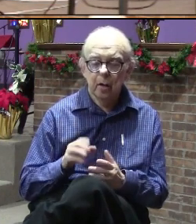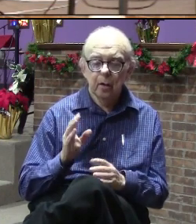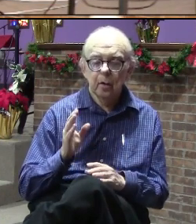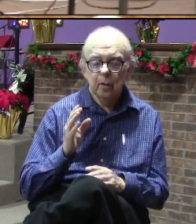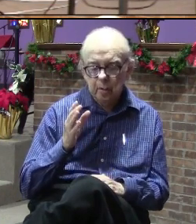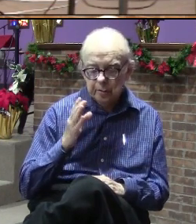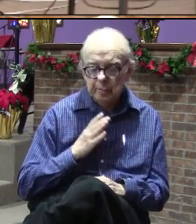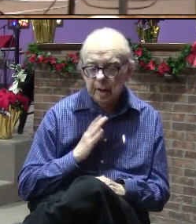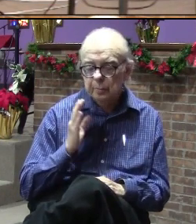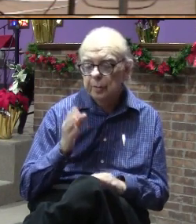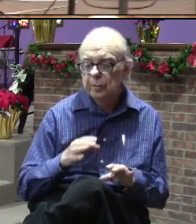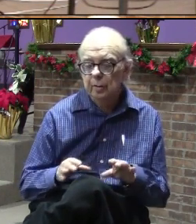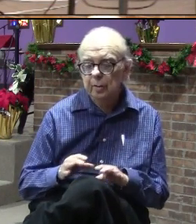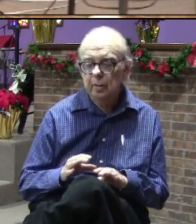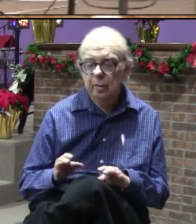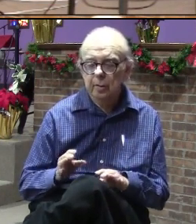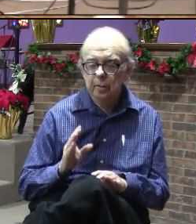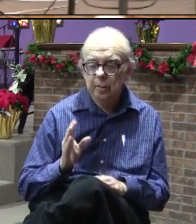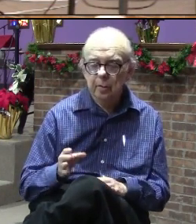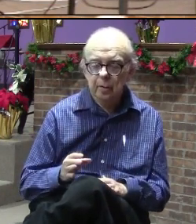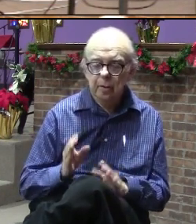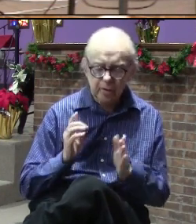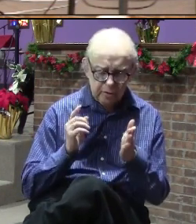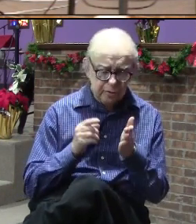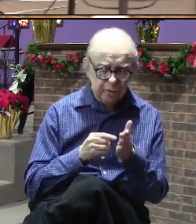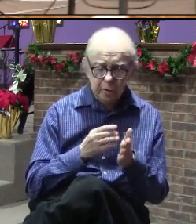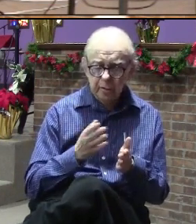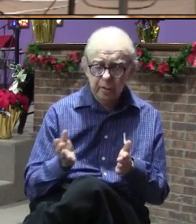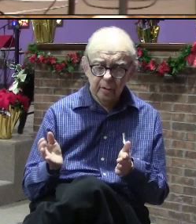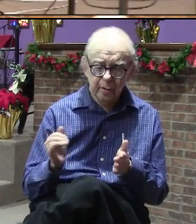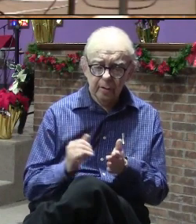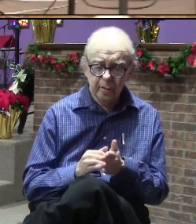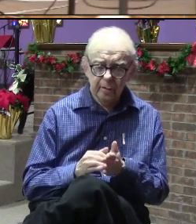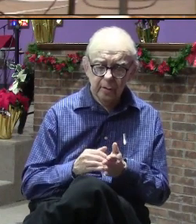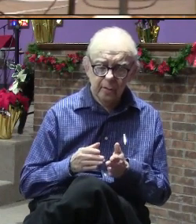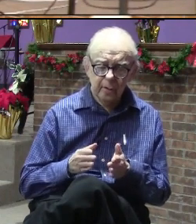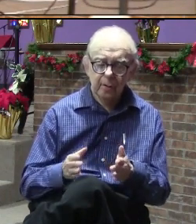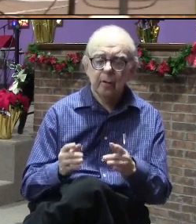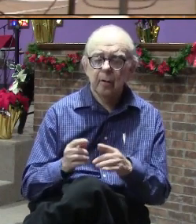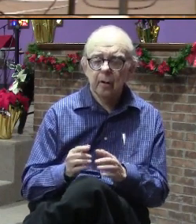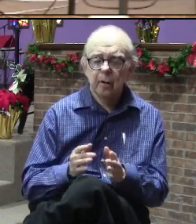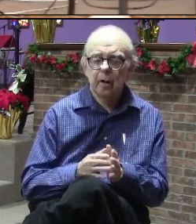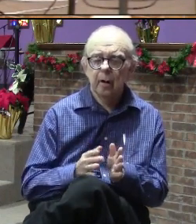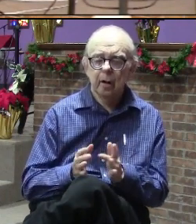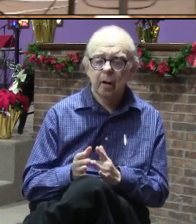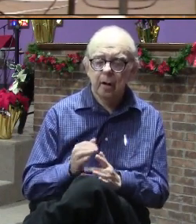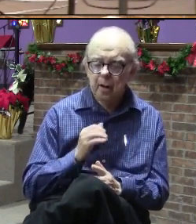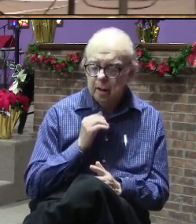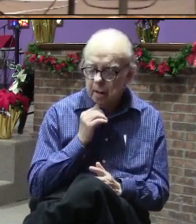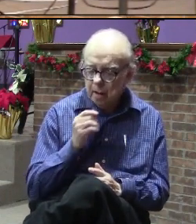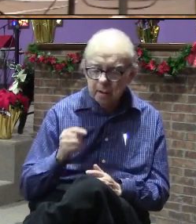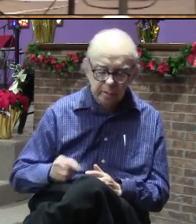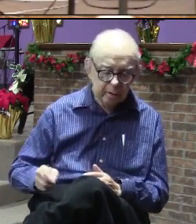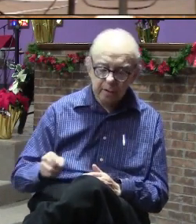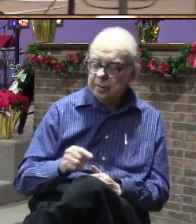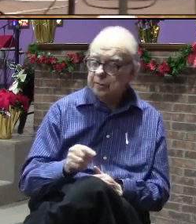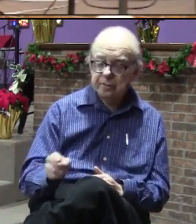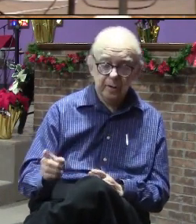do is he's going to show you that the path to Jesus is not a windy